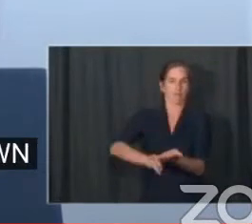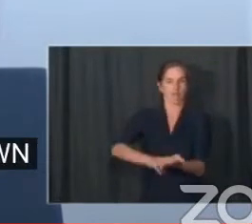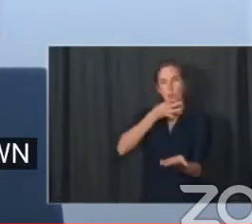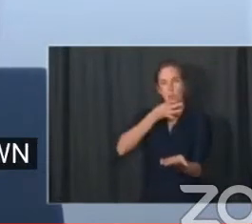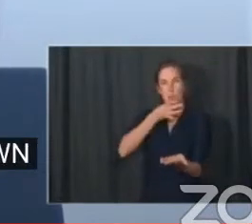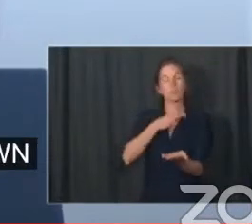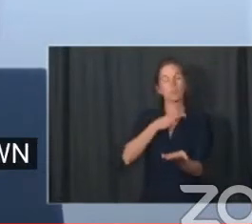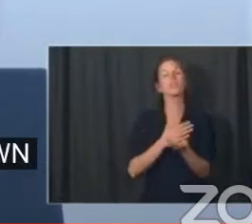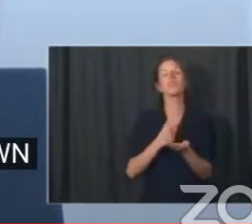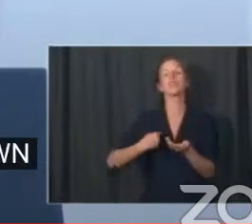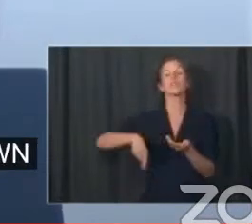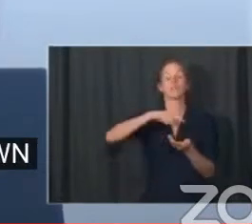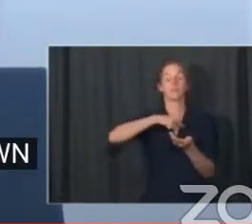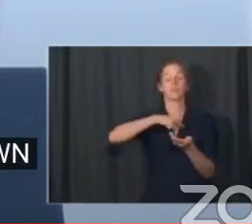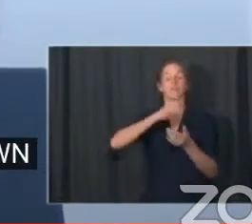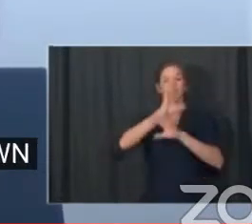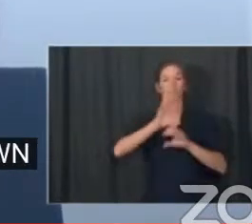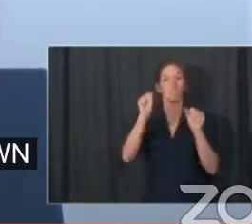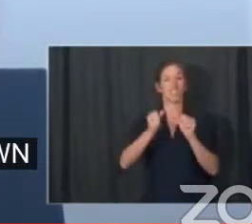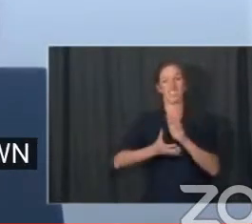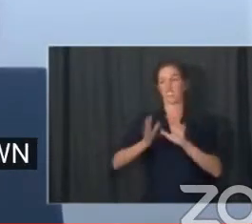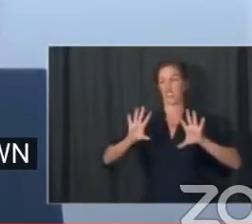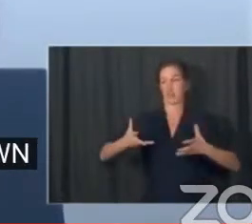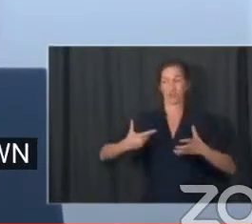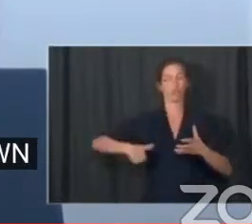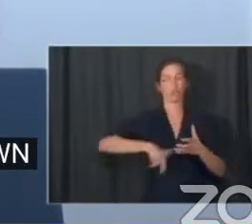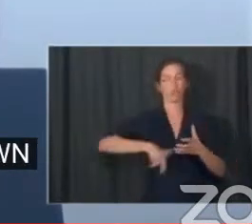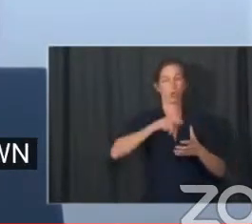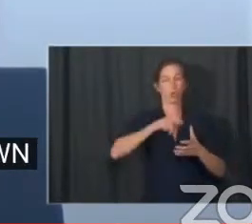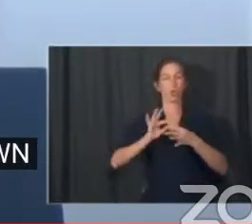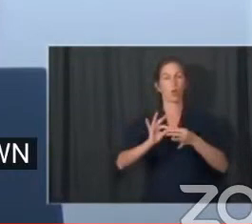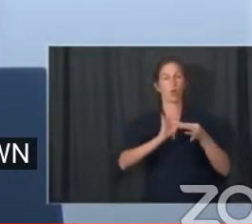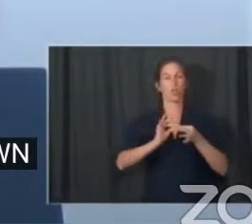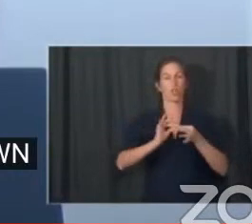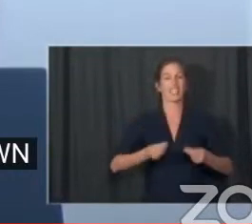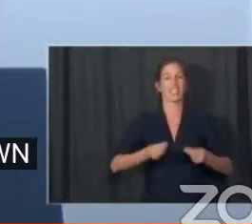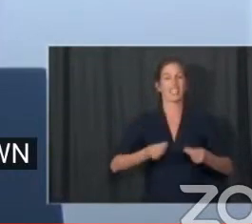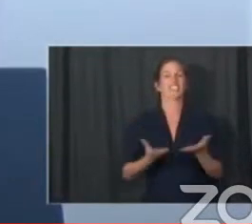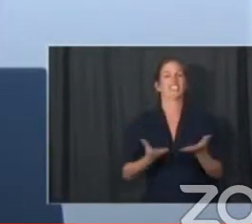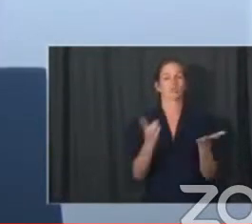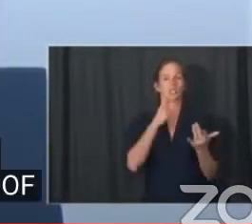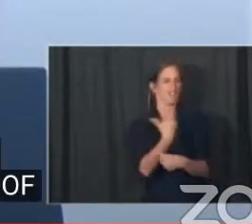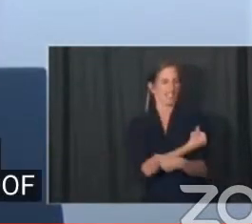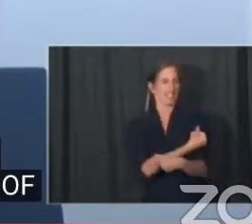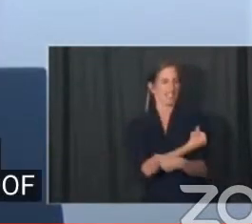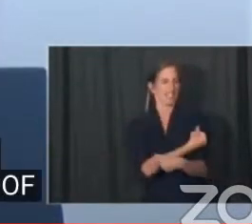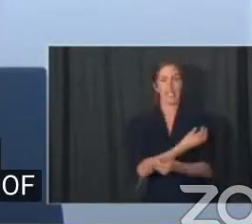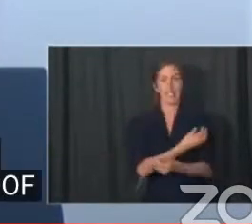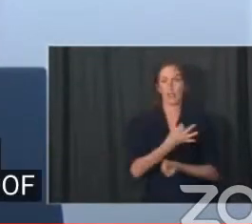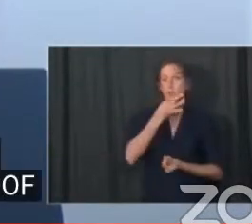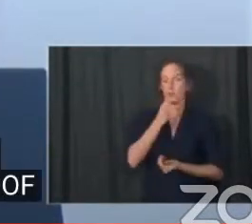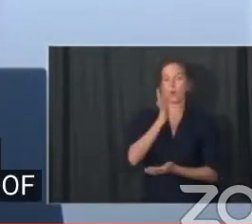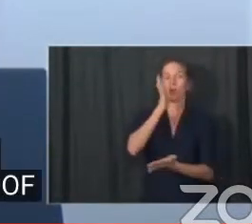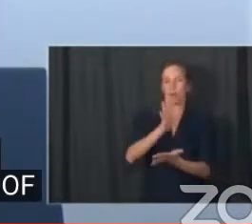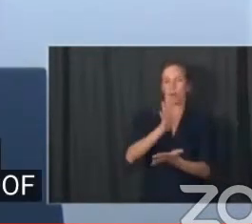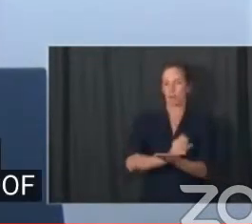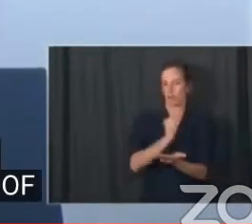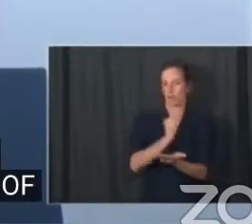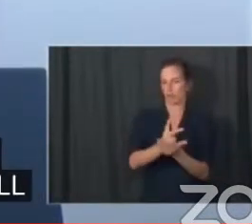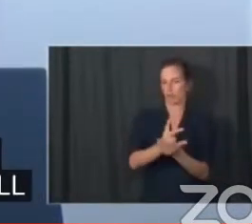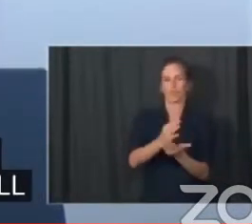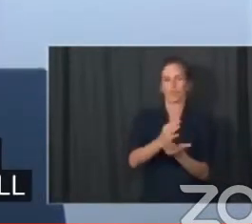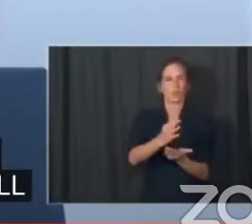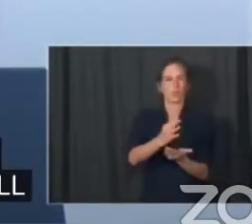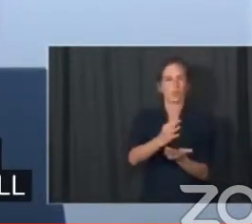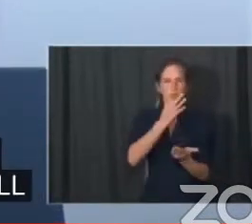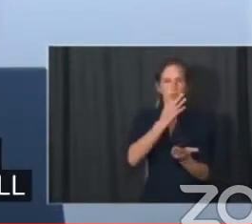emergencia. distribution of the vaccine, Hemos and reducido it will be approved. I think extremadamente again it will be approved very, very los desastres.